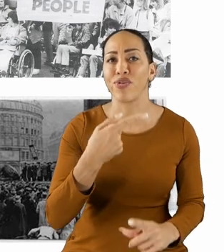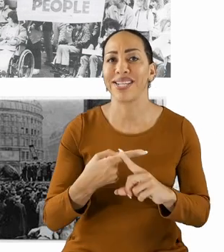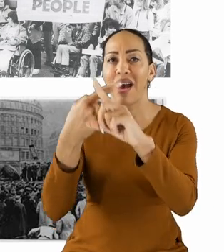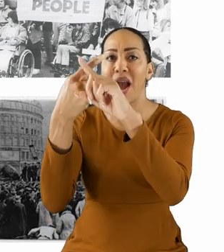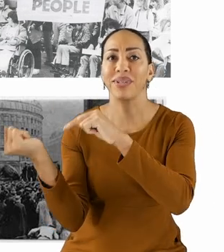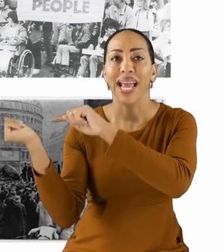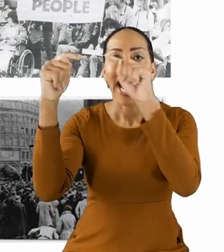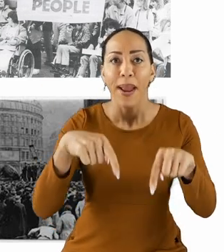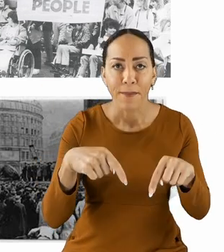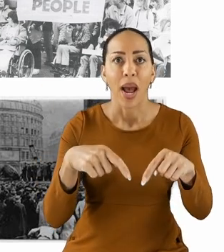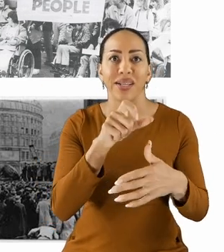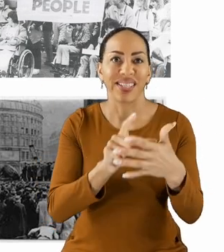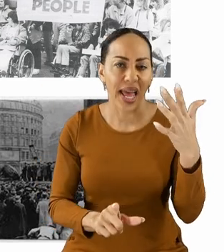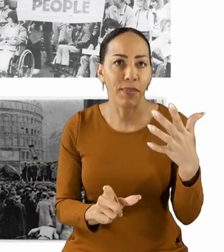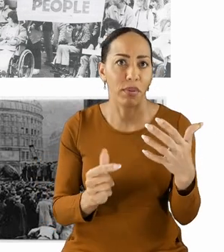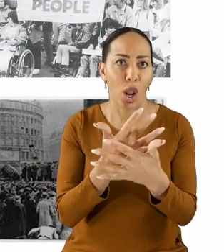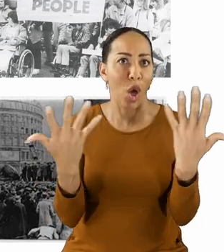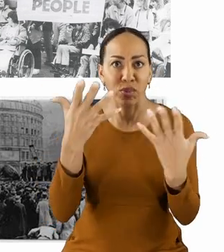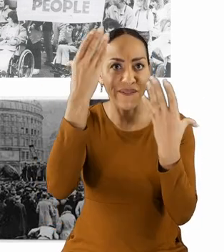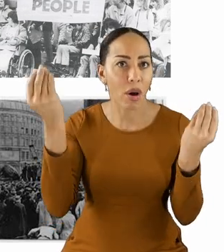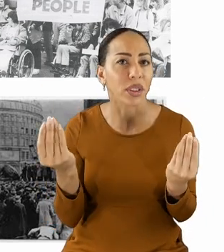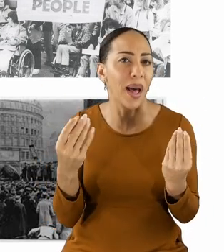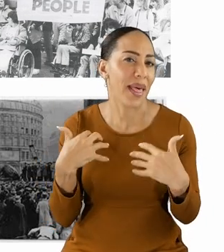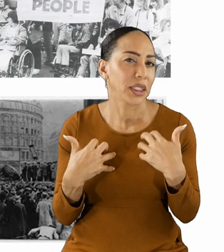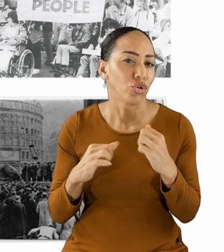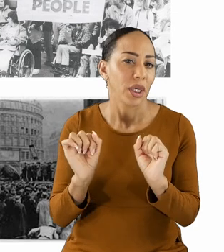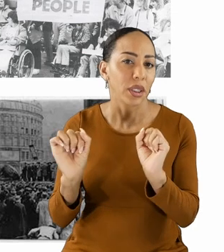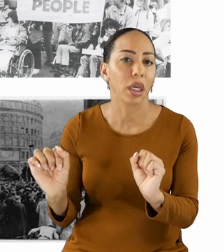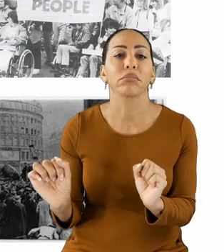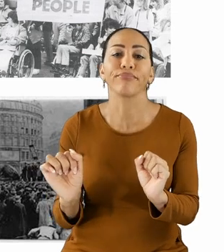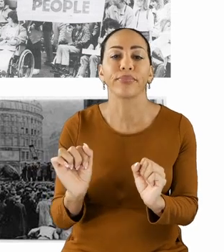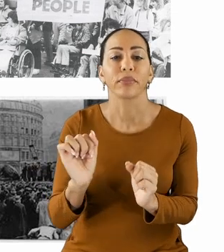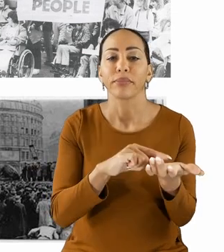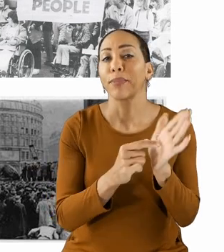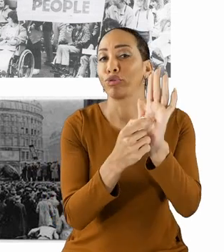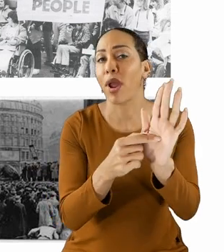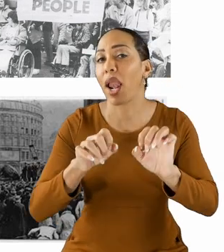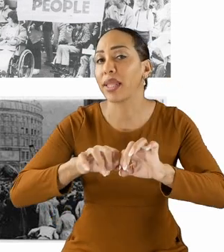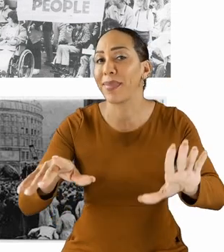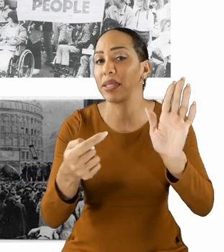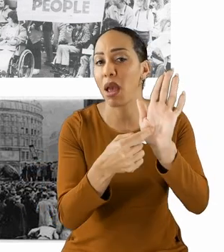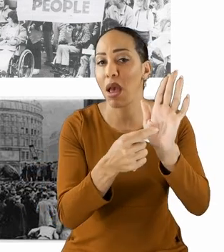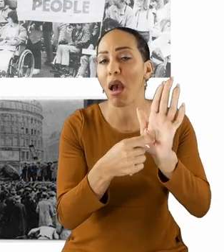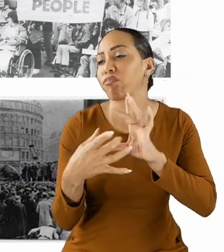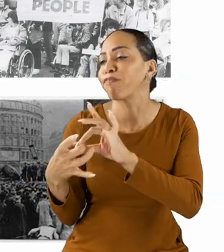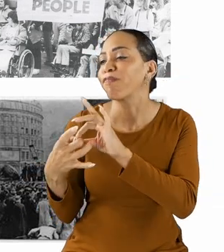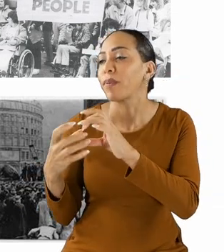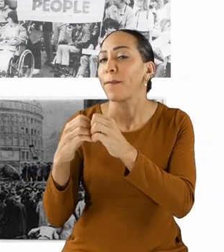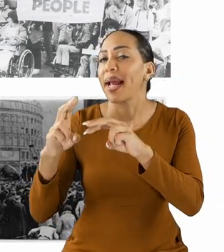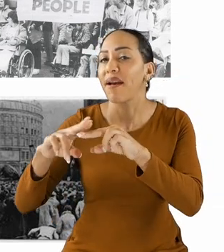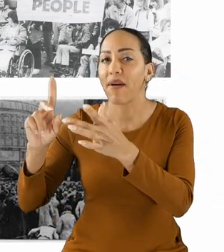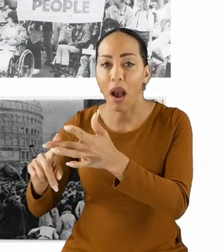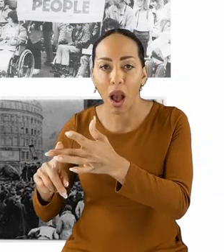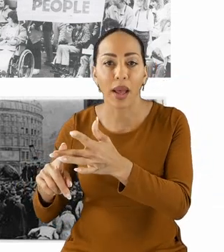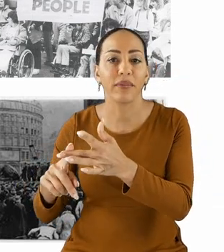times as many came back as disabled and were forgotten largely. So quite interesting response there. Portrayal in the media, which is something I've